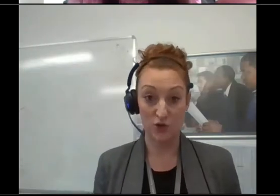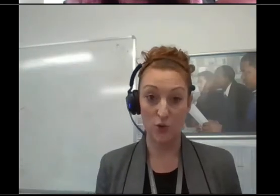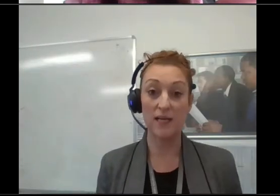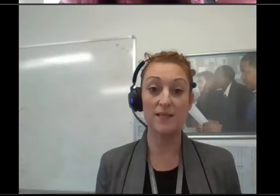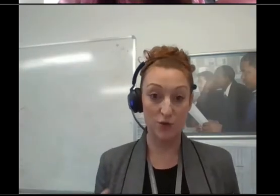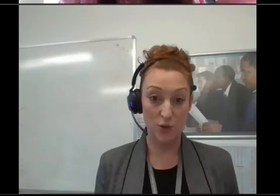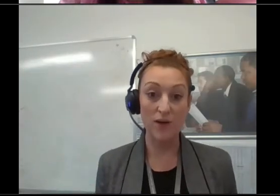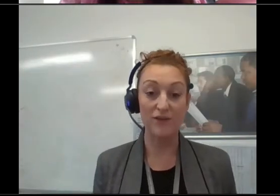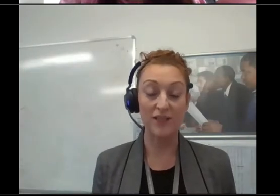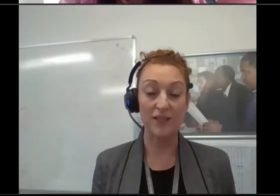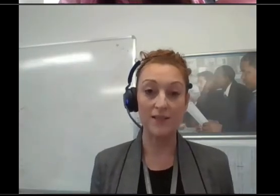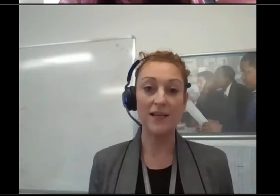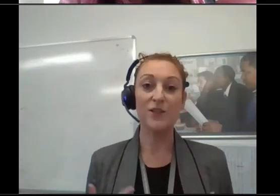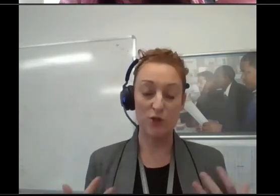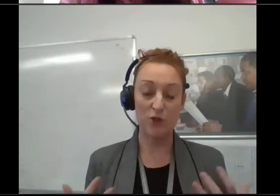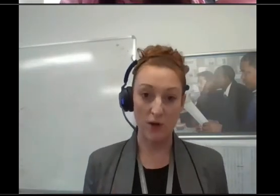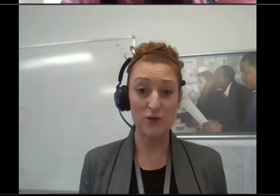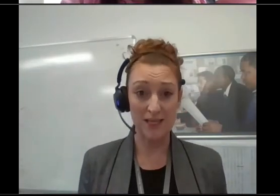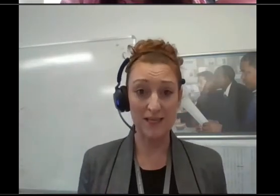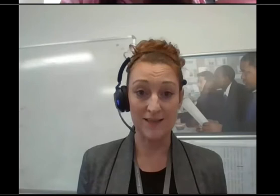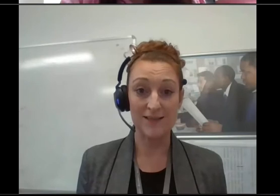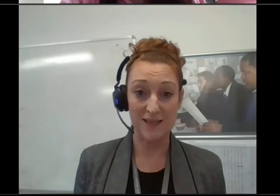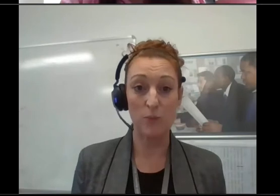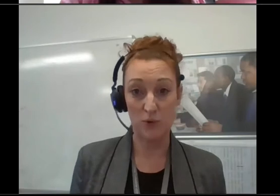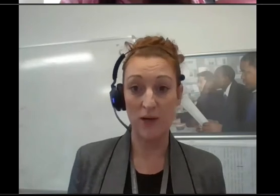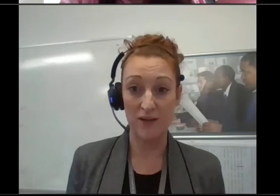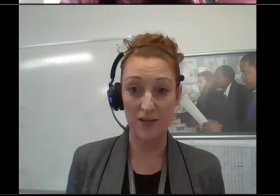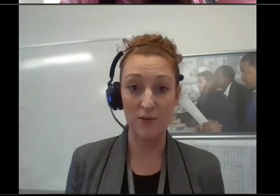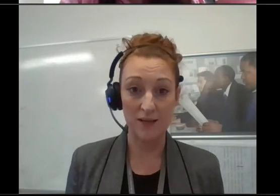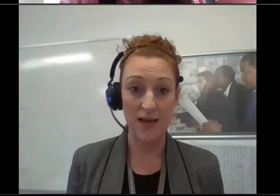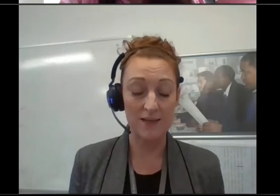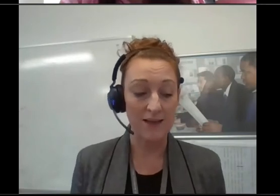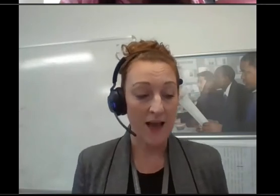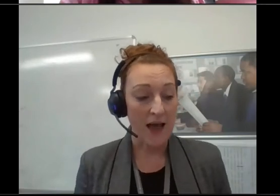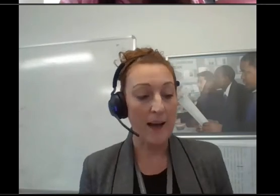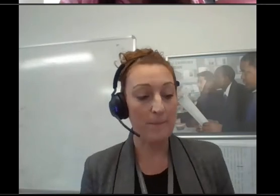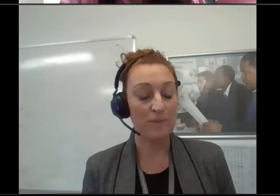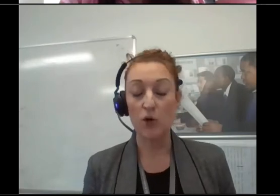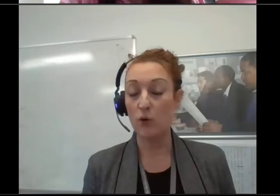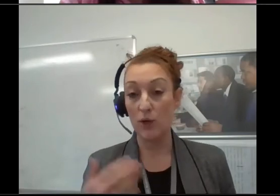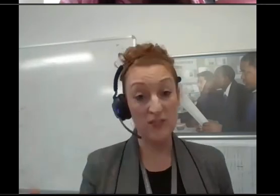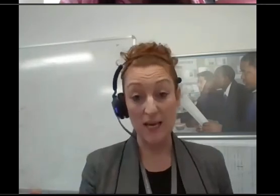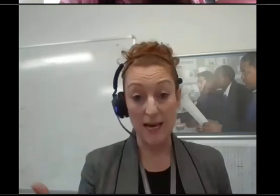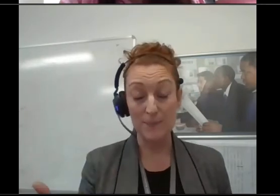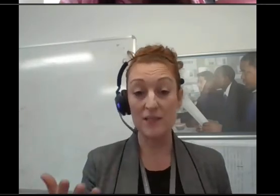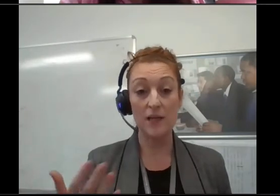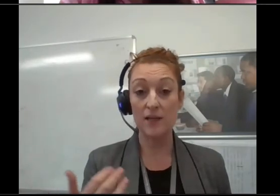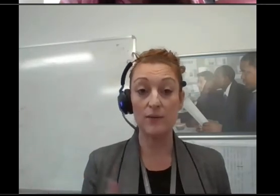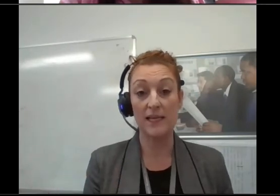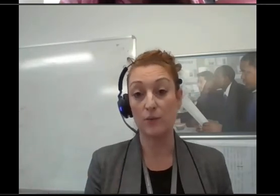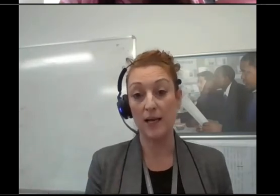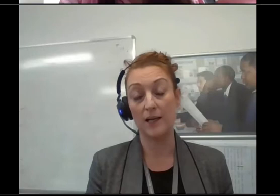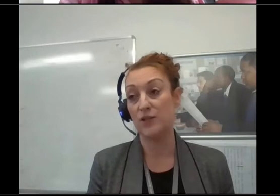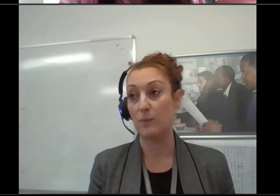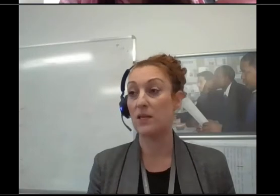beholden on us as school leaders, school governors, to try and reduce the instances in which we are using that. You say